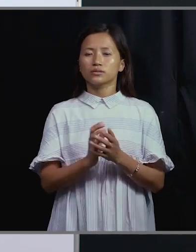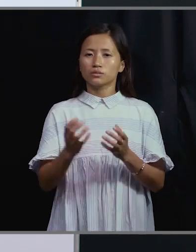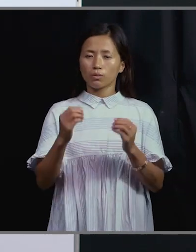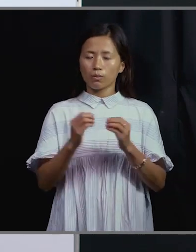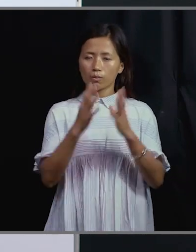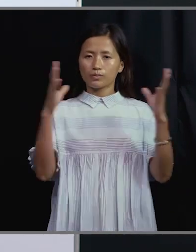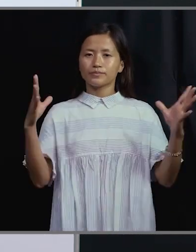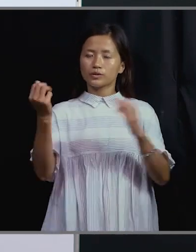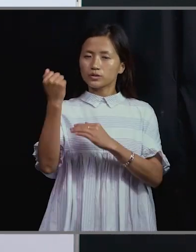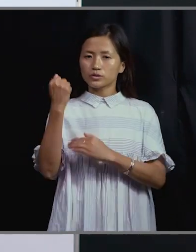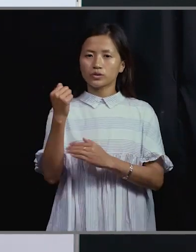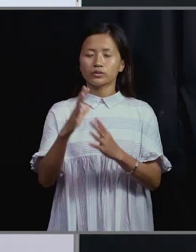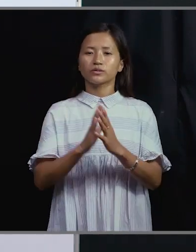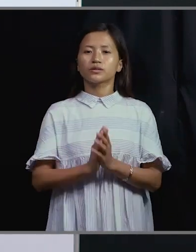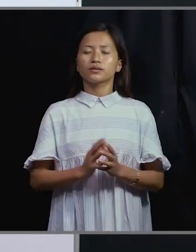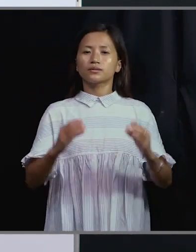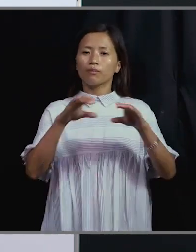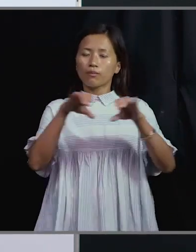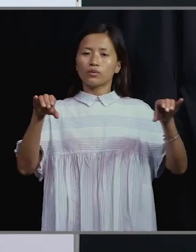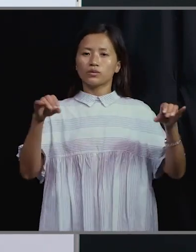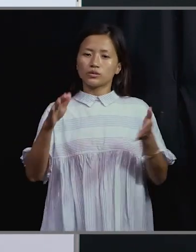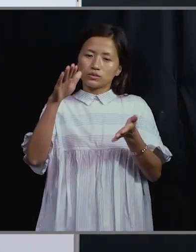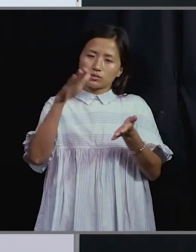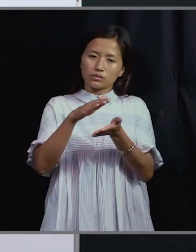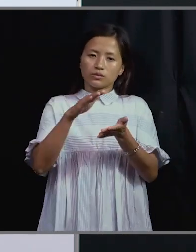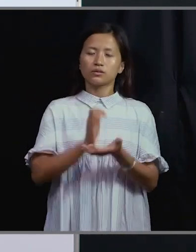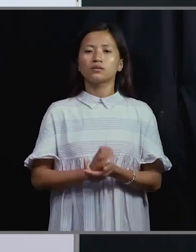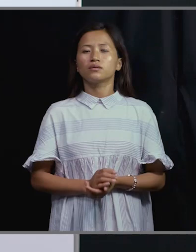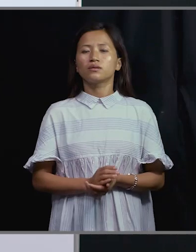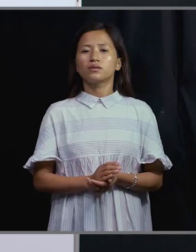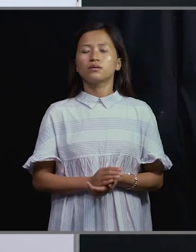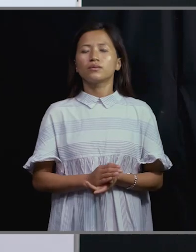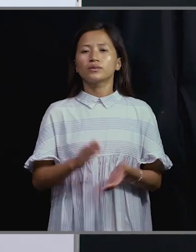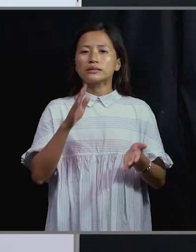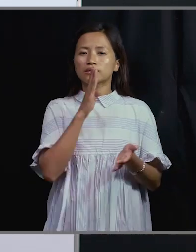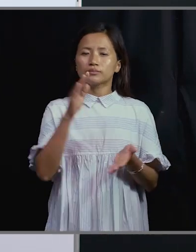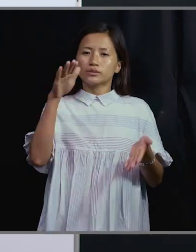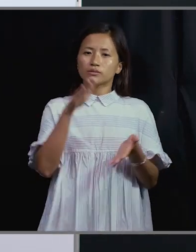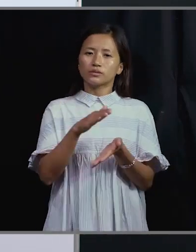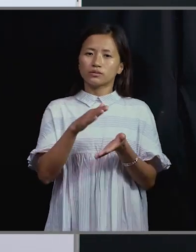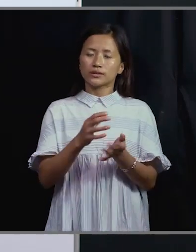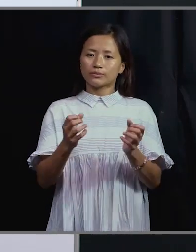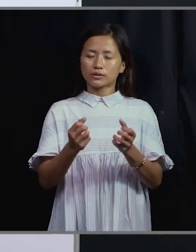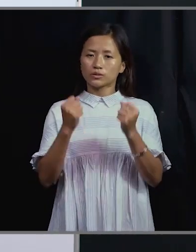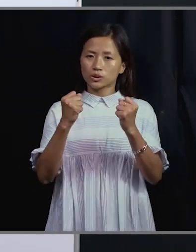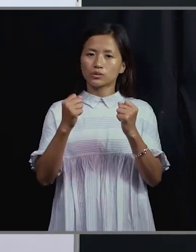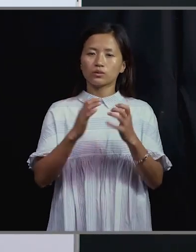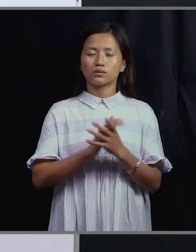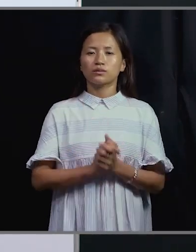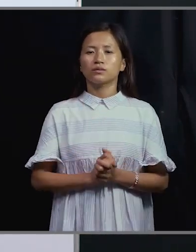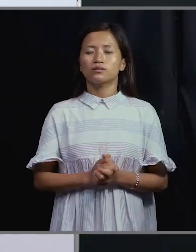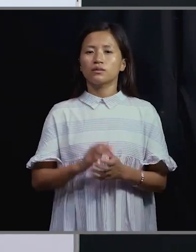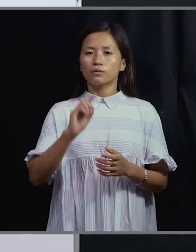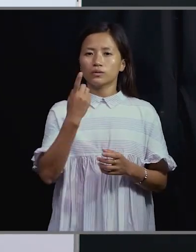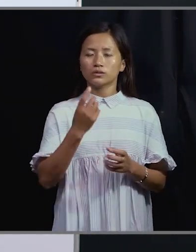strongly, and because of that the bond becomes shorter, and when it becomes shorter it becomes stronger, and